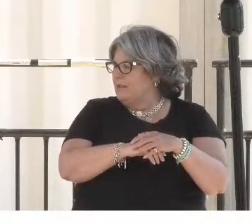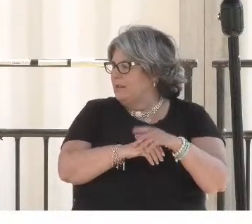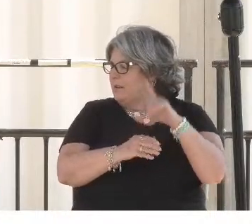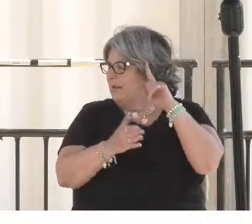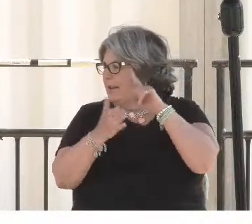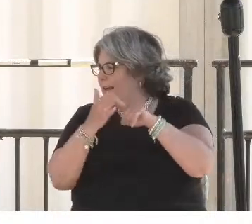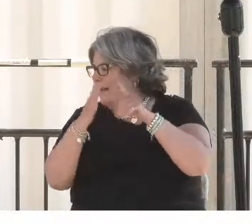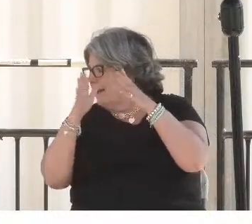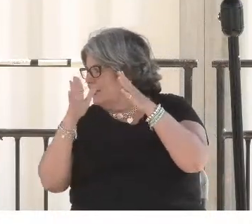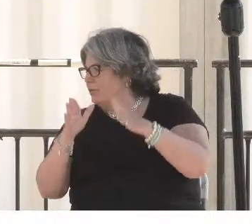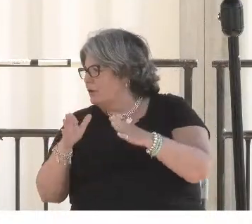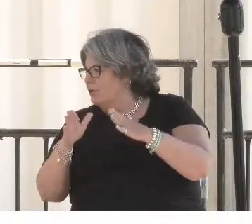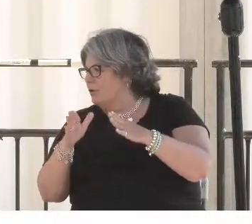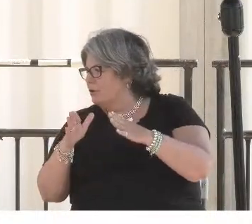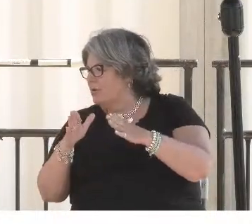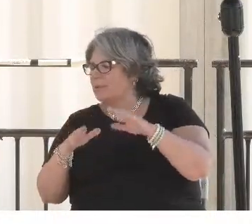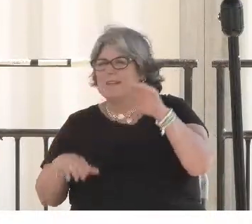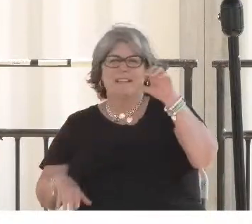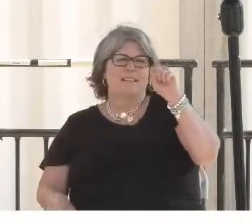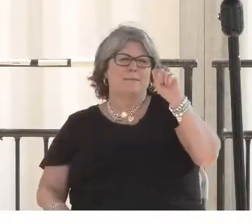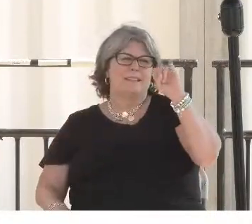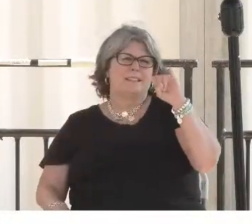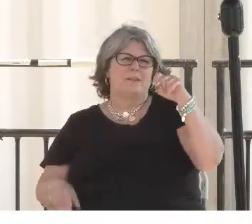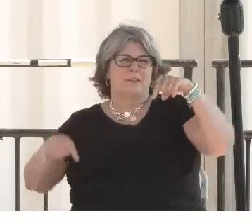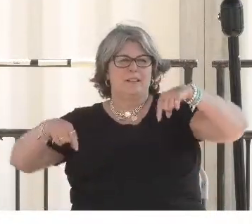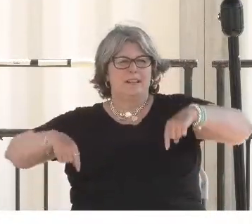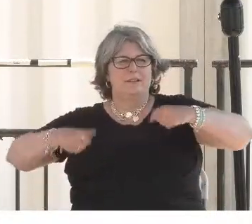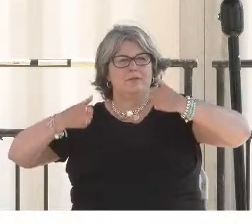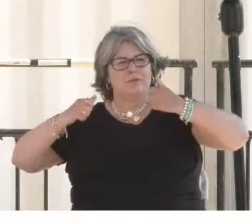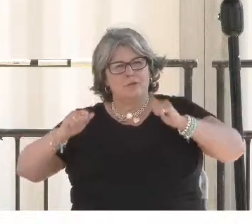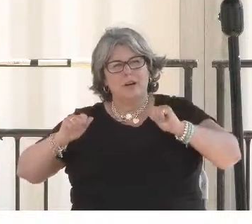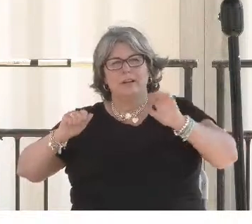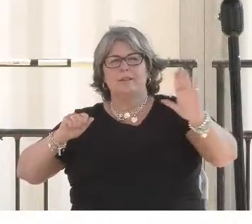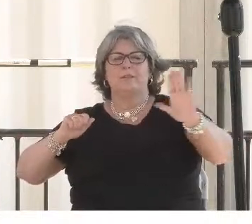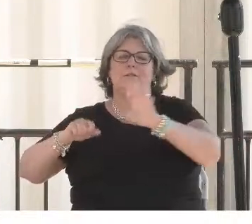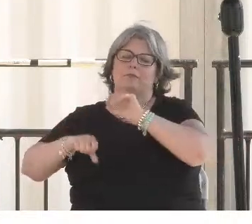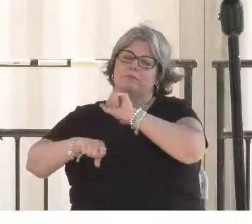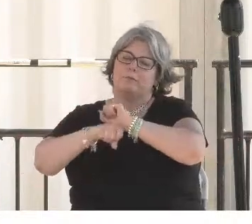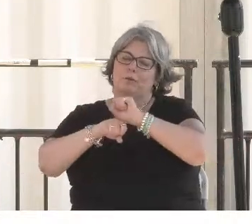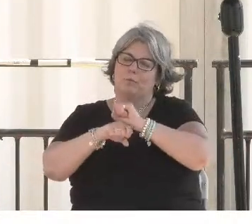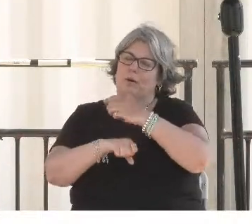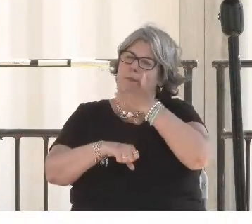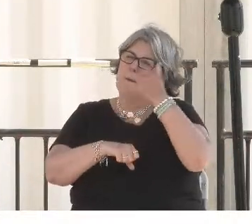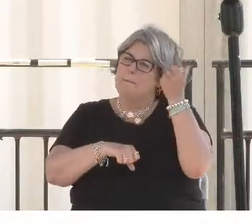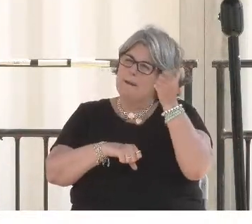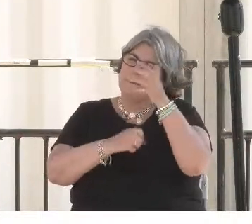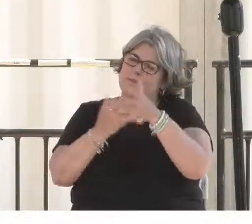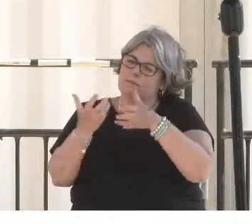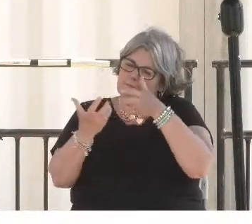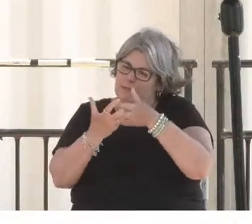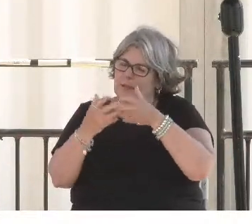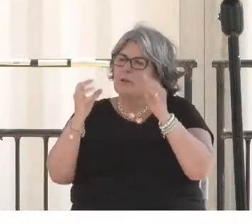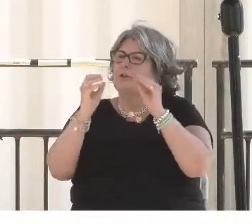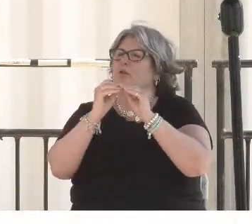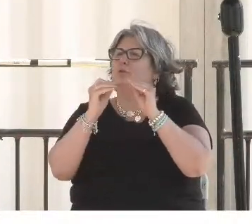to the researchers in Smithsonian, trying to do their best to increase